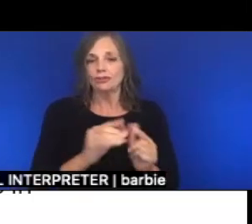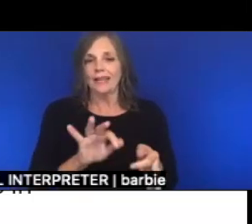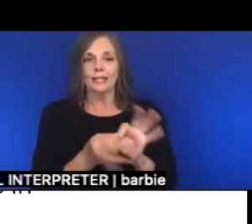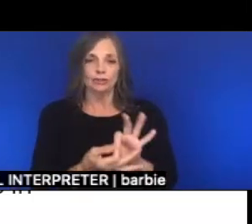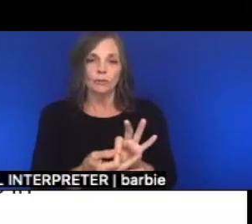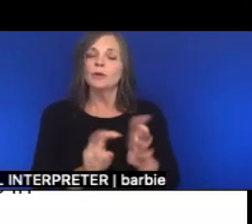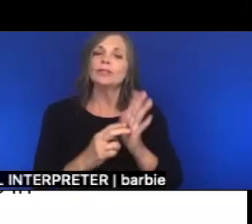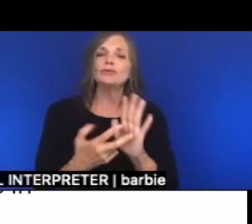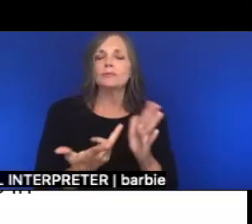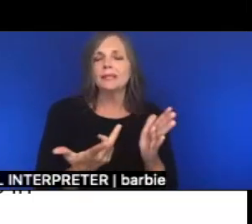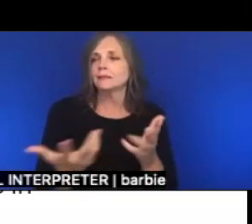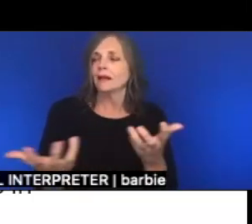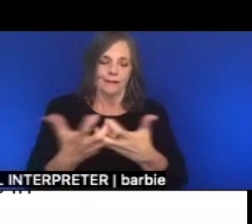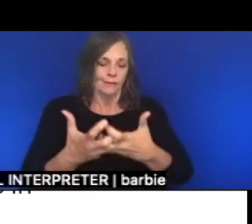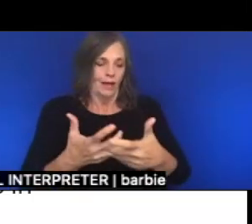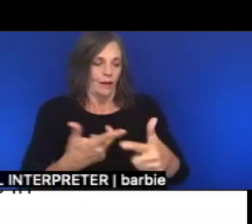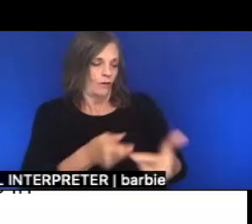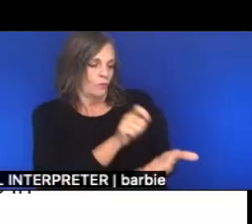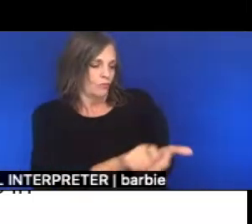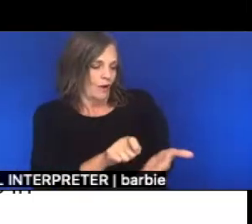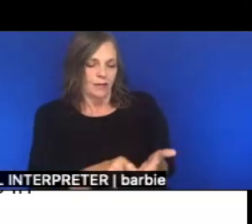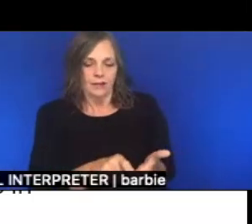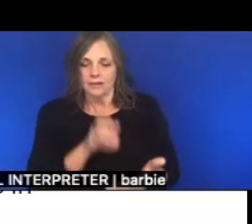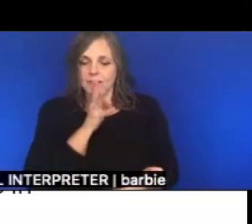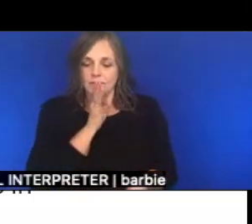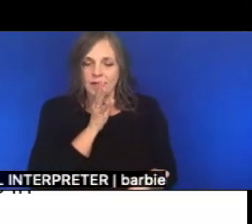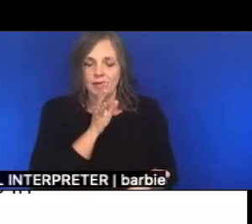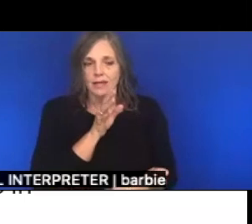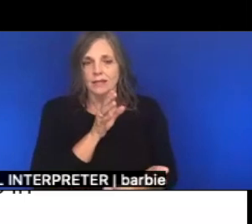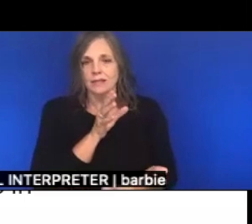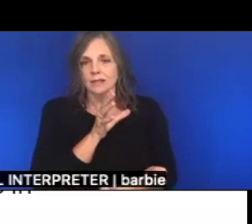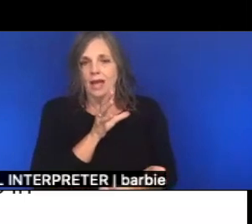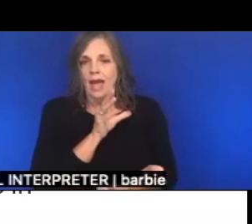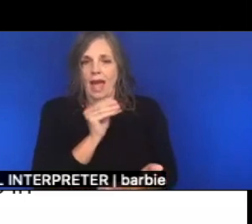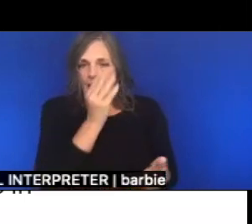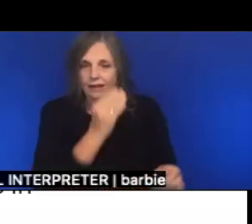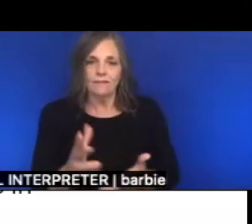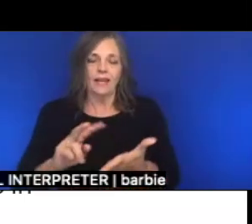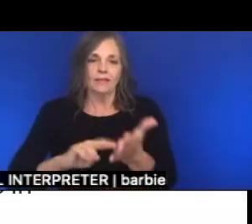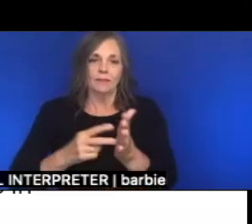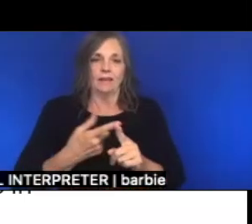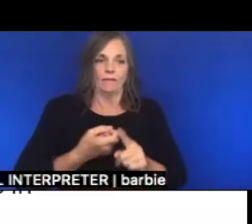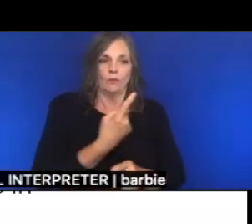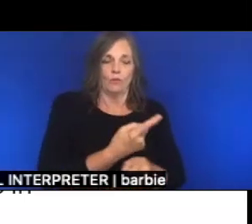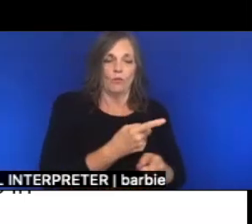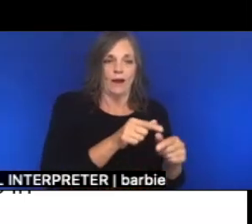combining from writing and also speaking, conveying the meaning from one language into the